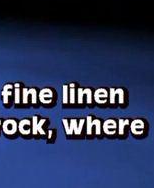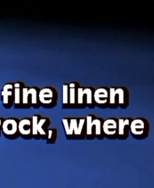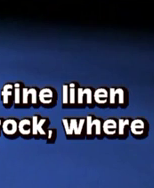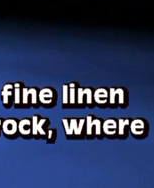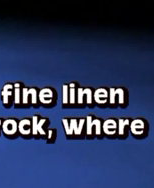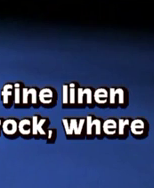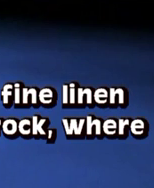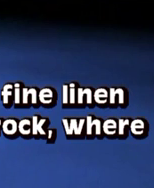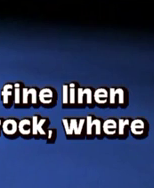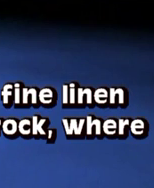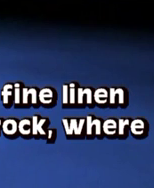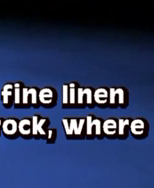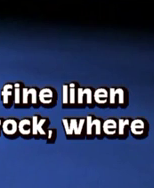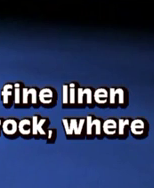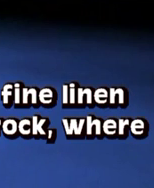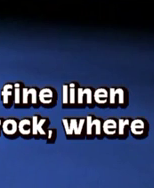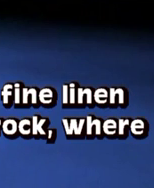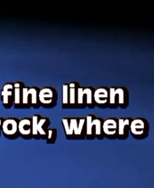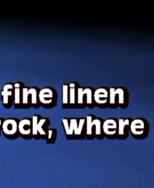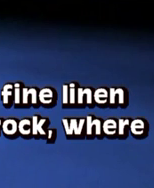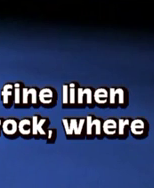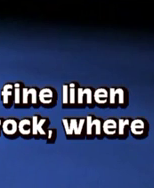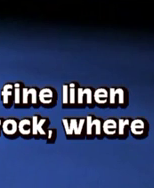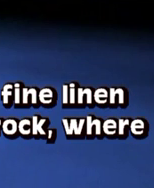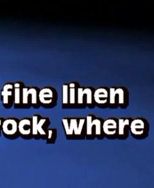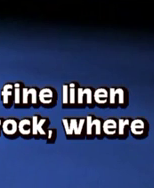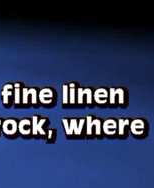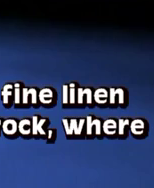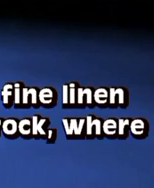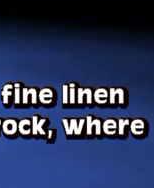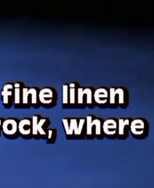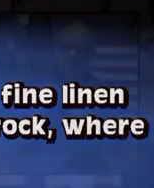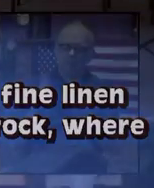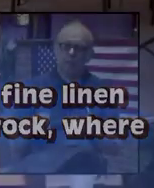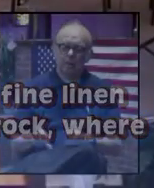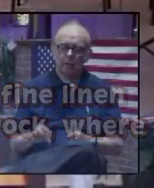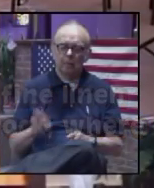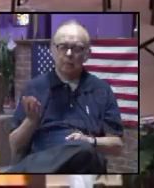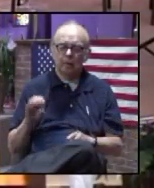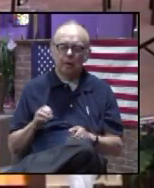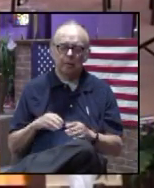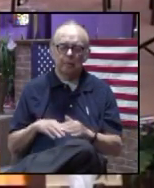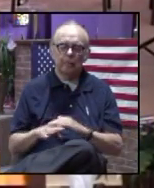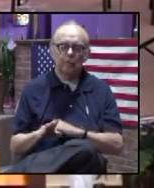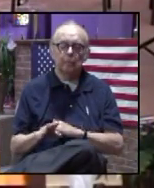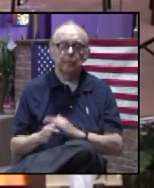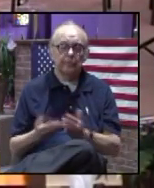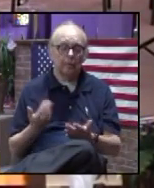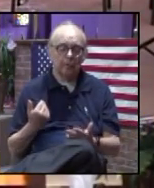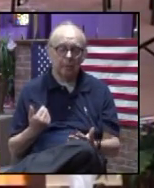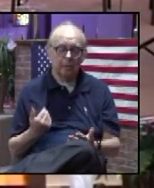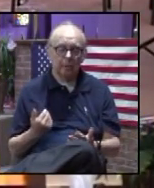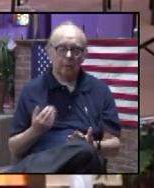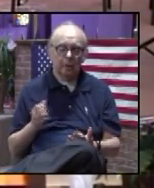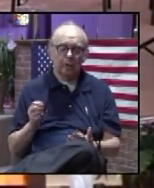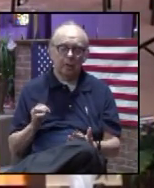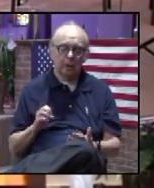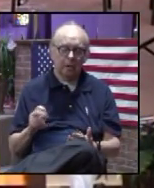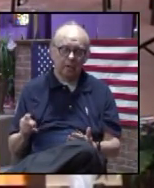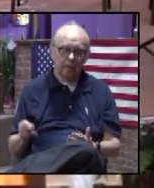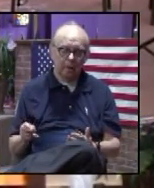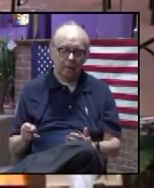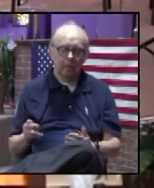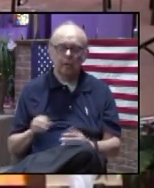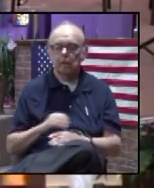he wrapped it in fine linen, placed it in a tomb cut out of the rock where no one had ever been placed. Joseph of Arimathea, on